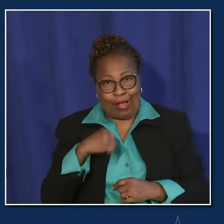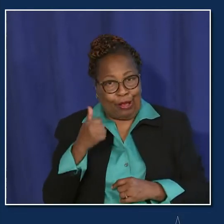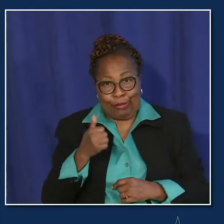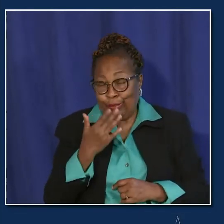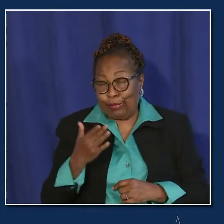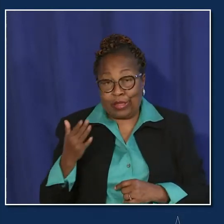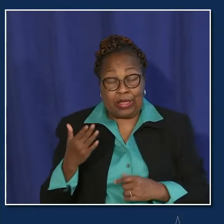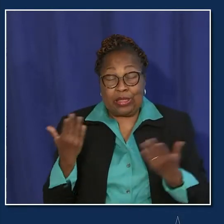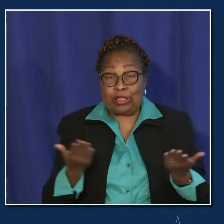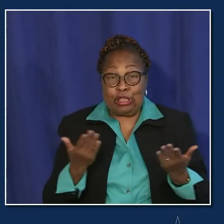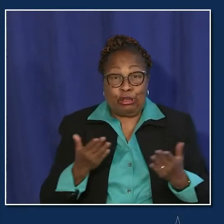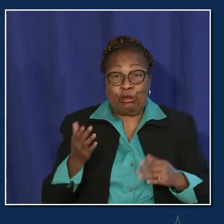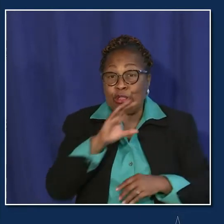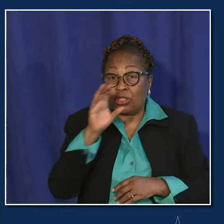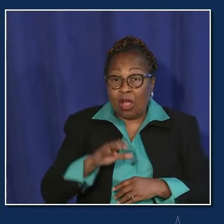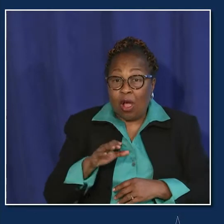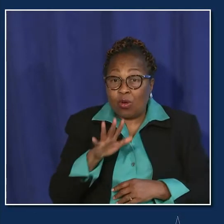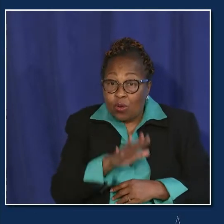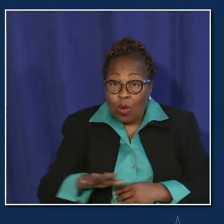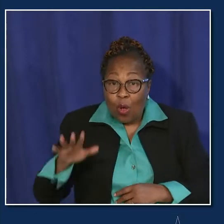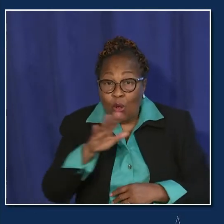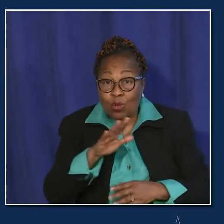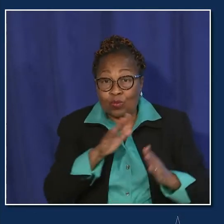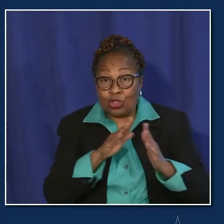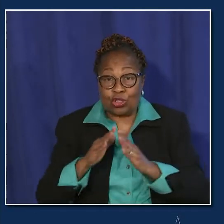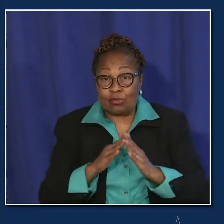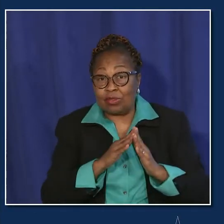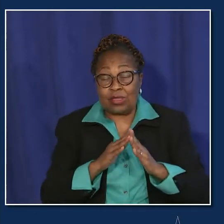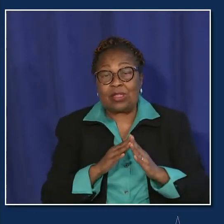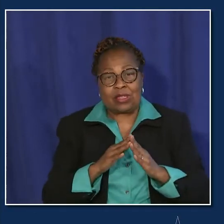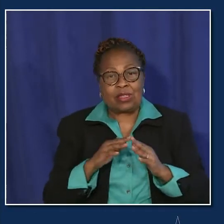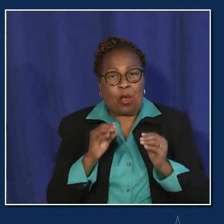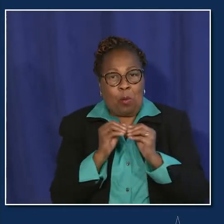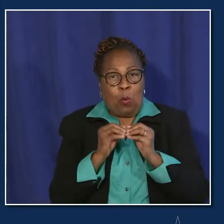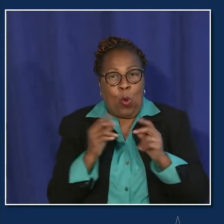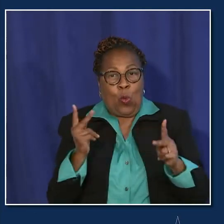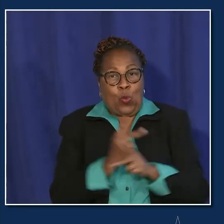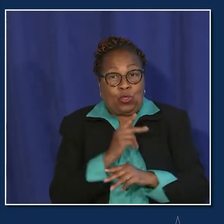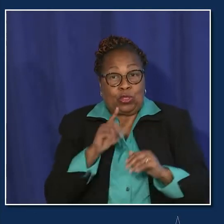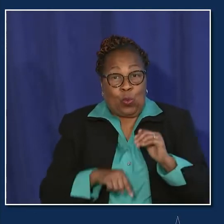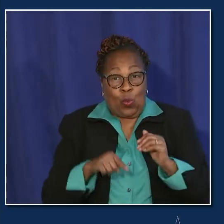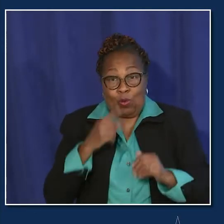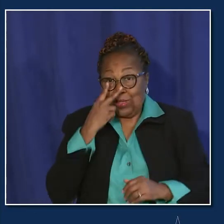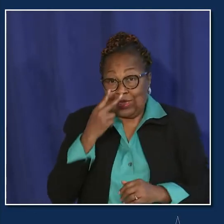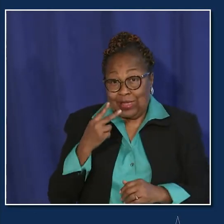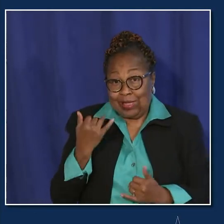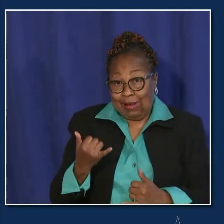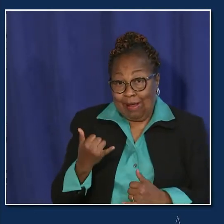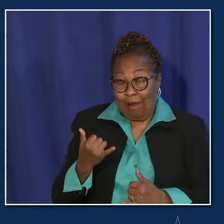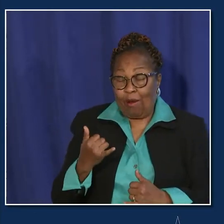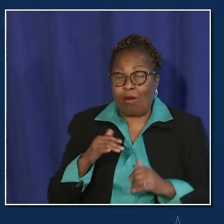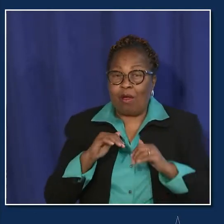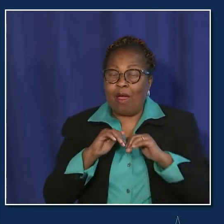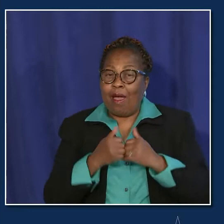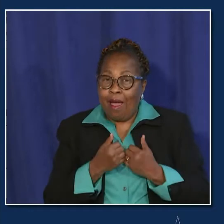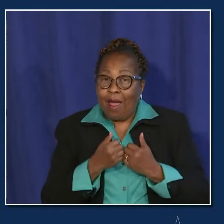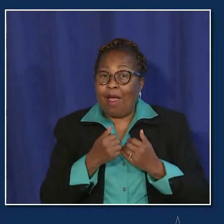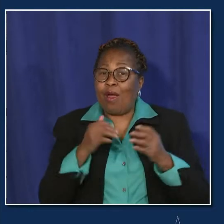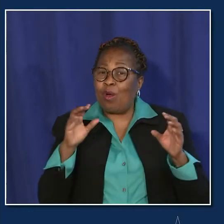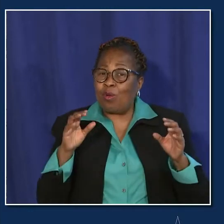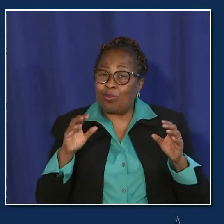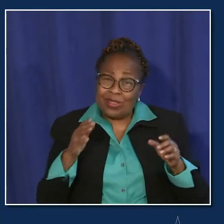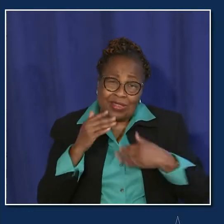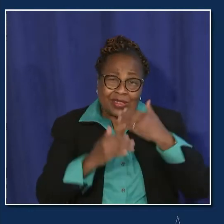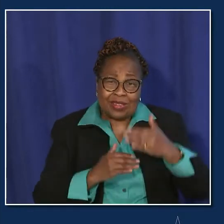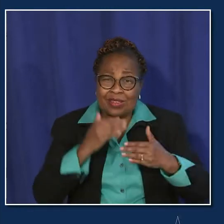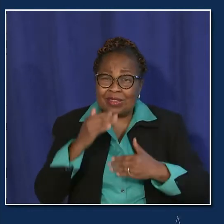in our city and across the country, that were significantly worse than the ones that we're seeing now. And the way we got through this is the same